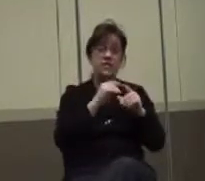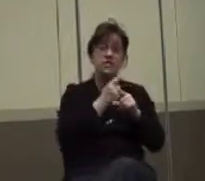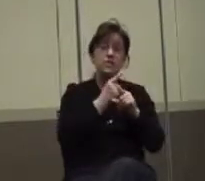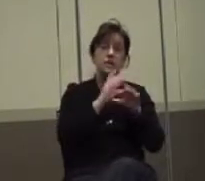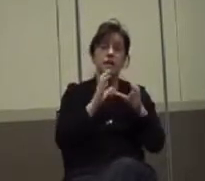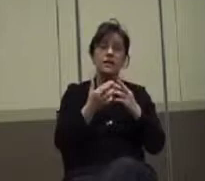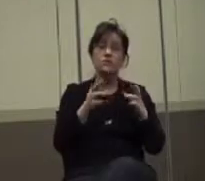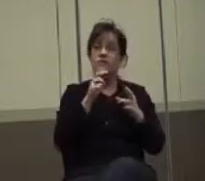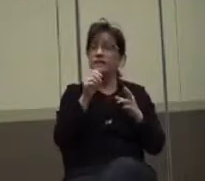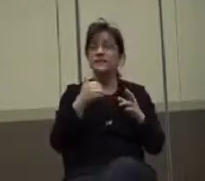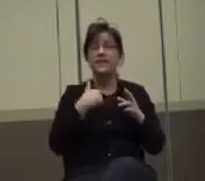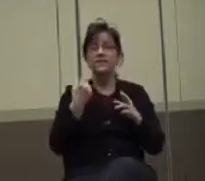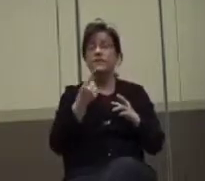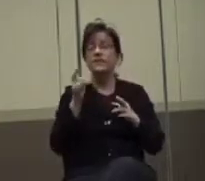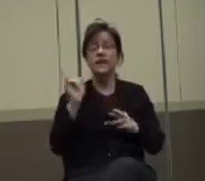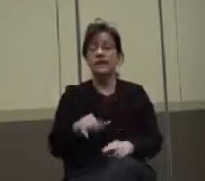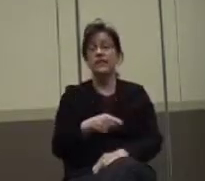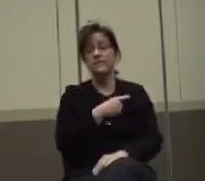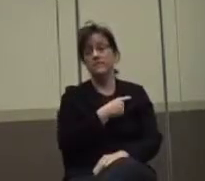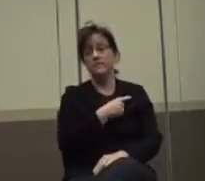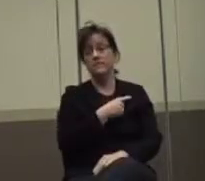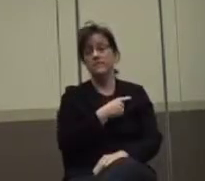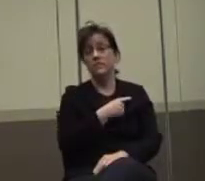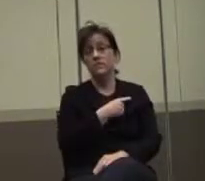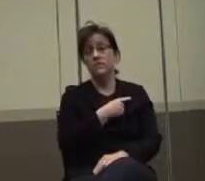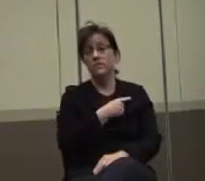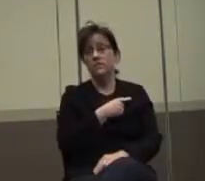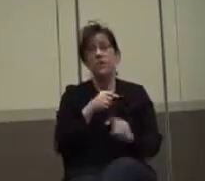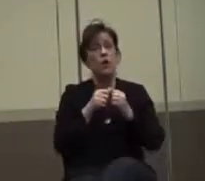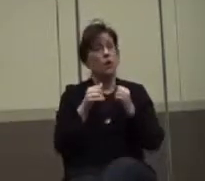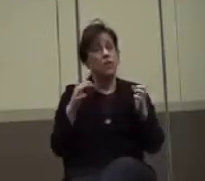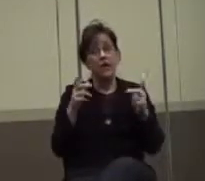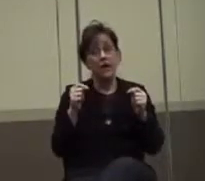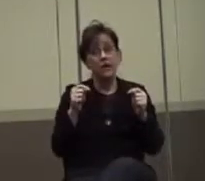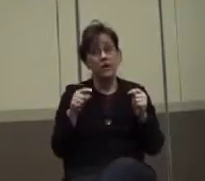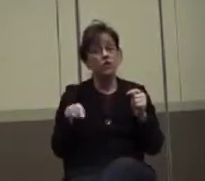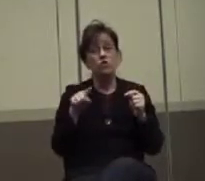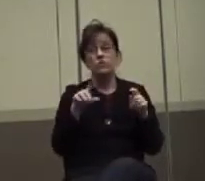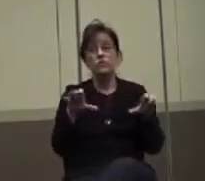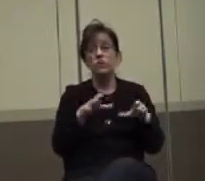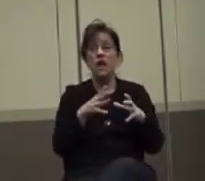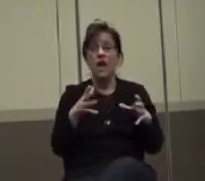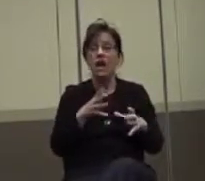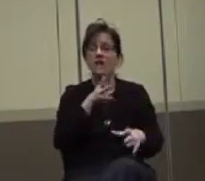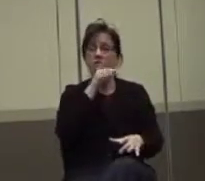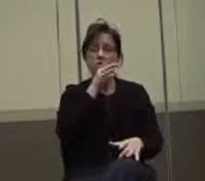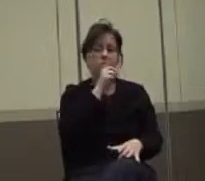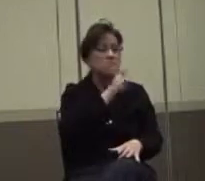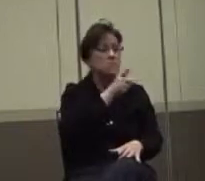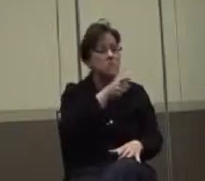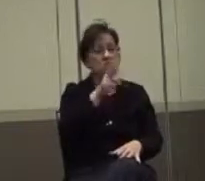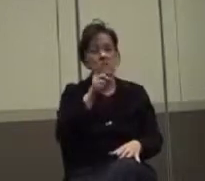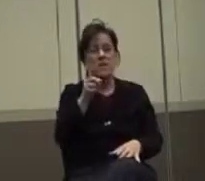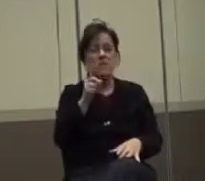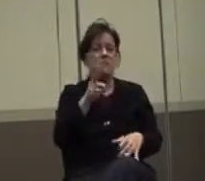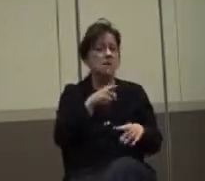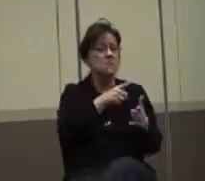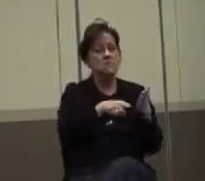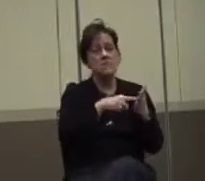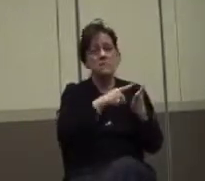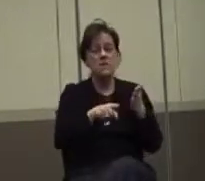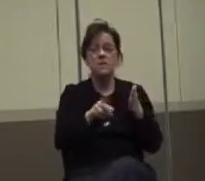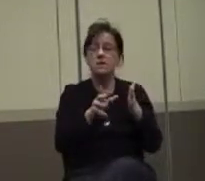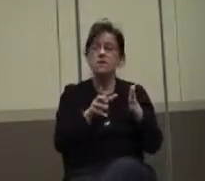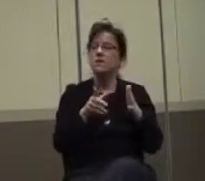place. Without it, you're going to be doing just lots of verbal reprimand. But what you basically do is you identify what's my